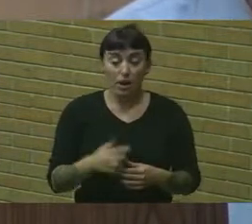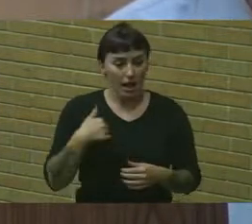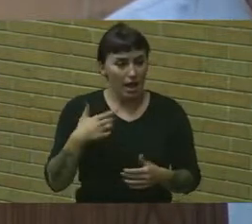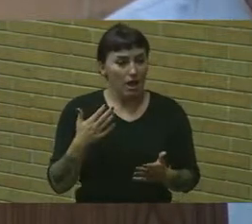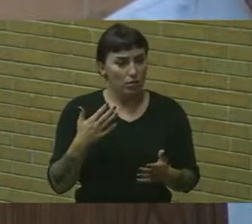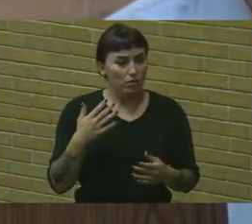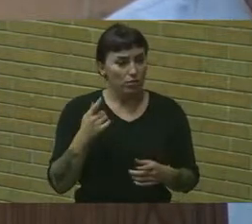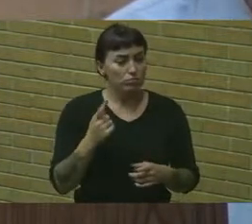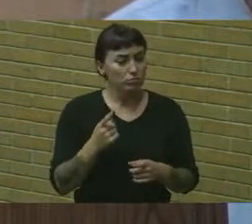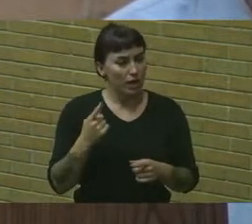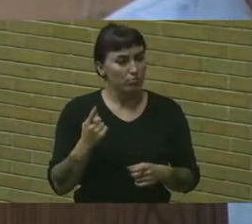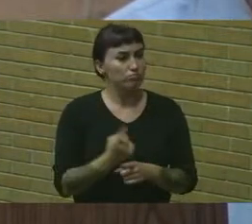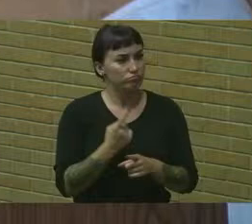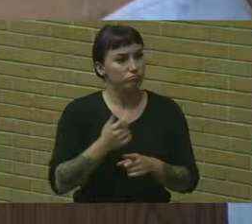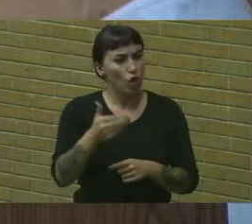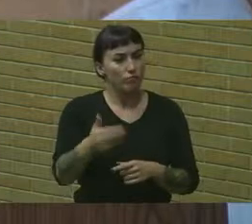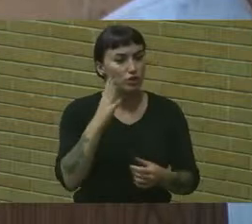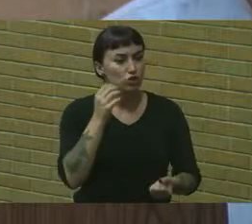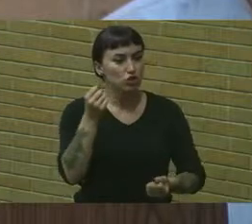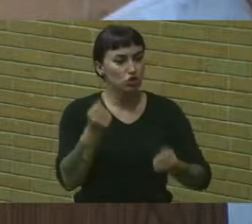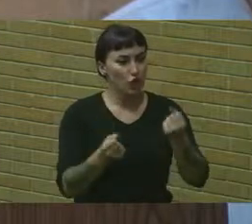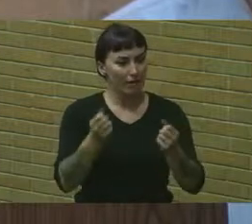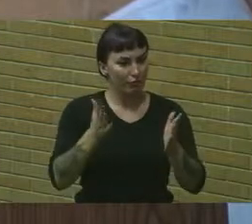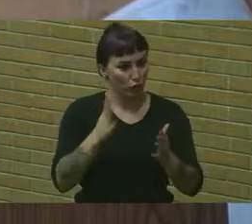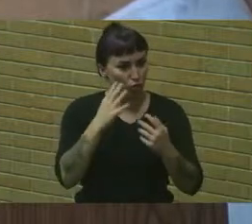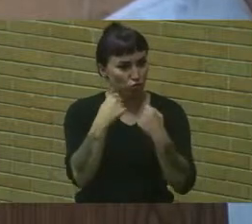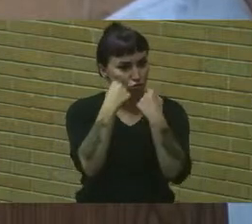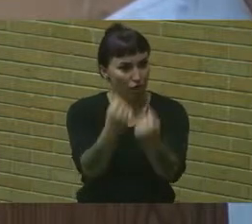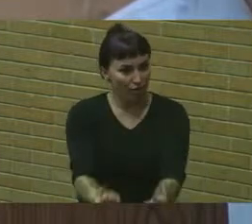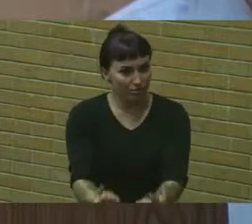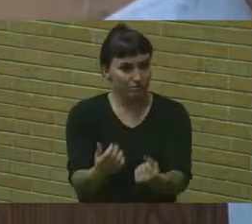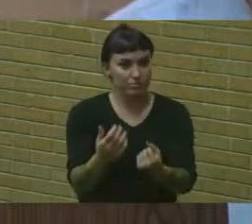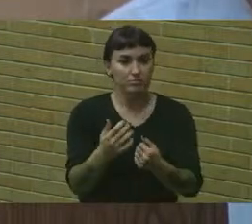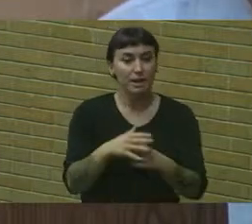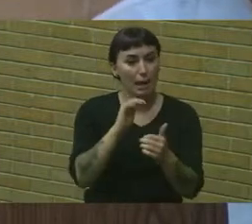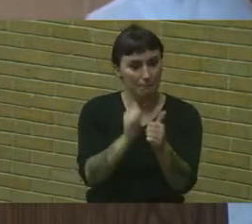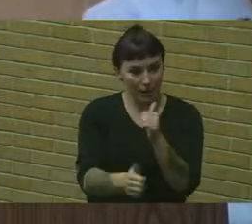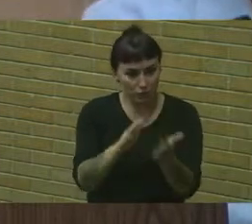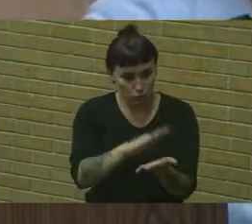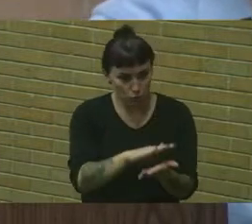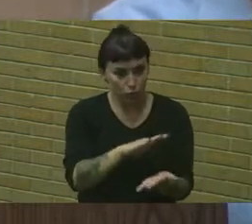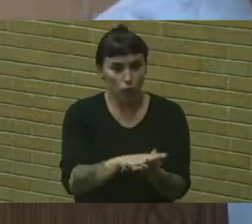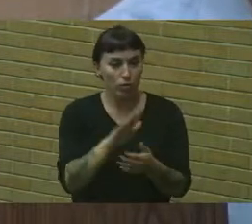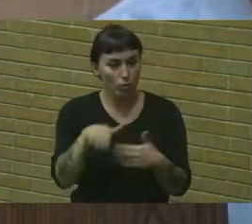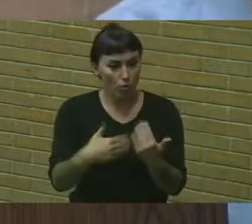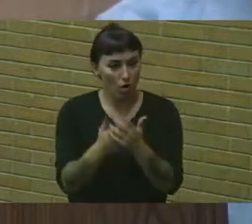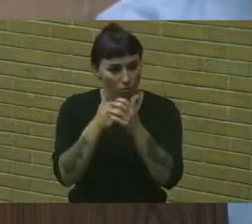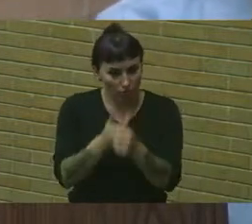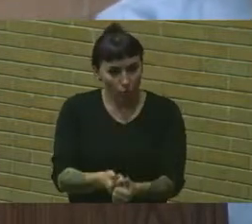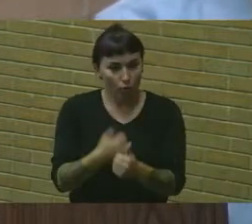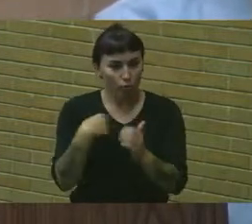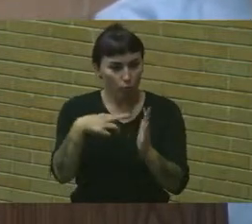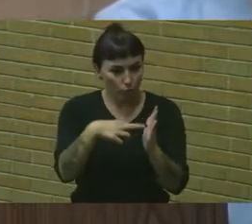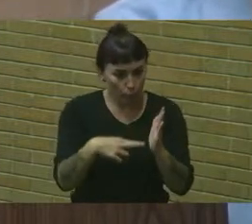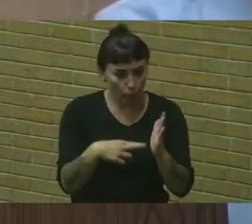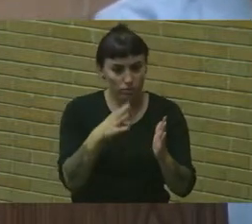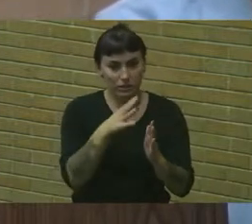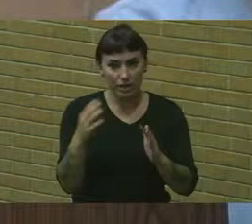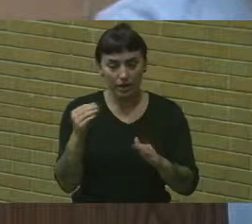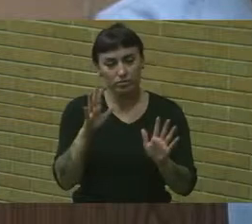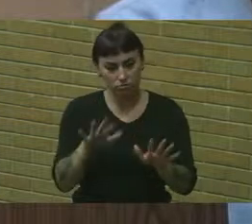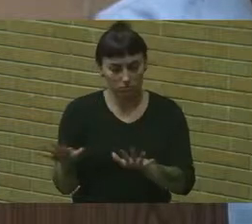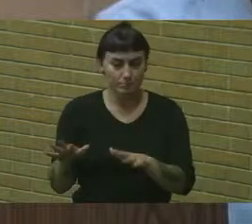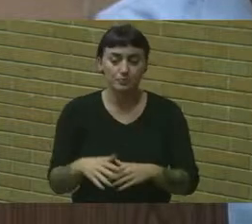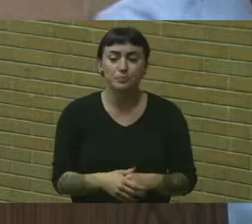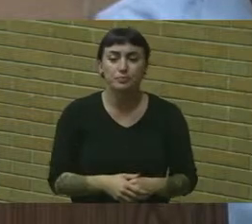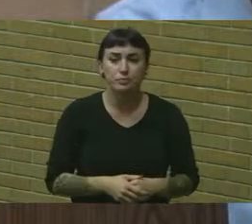basis is a driver who drives past the school, and we all have to obey the rules and so on and so